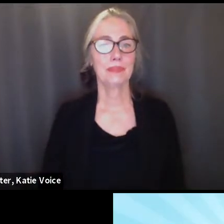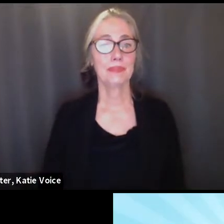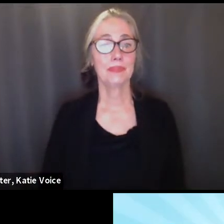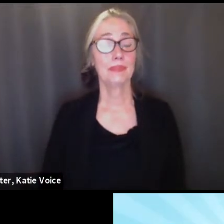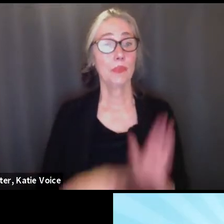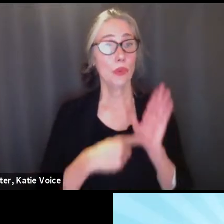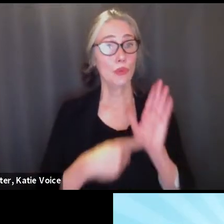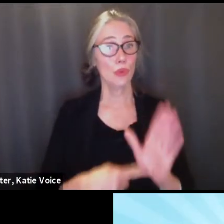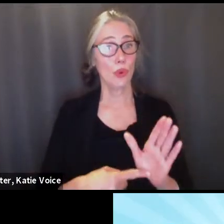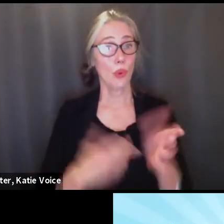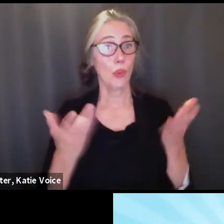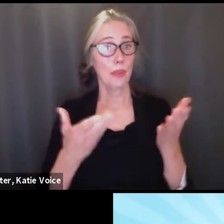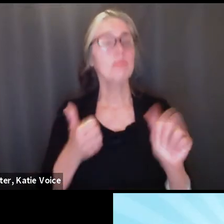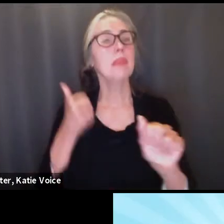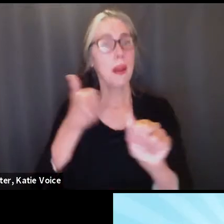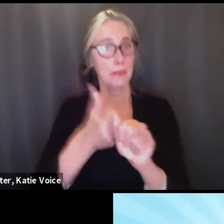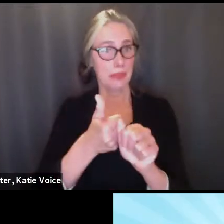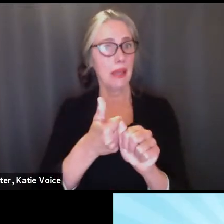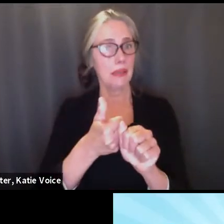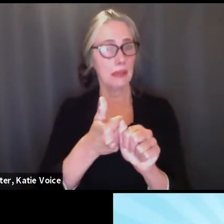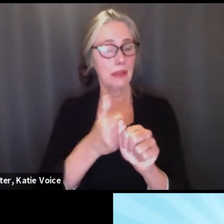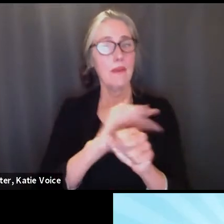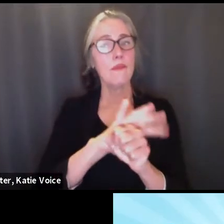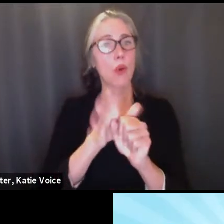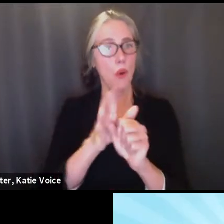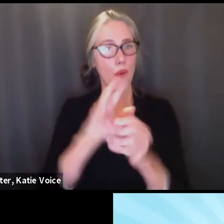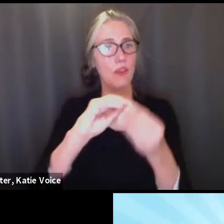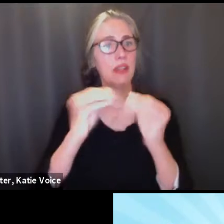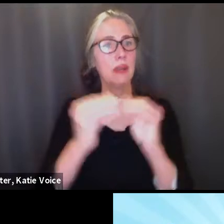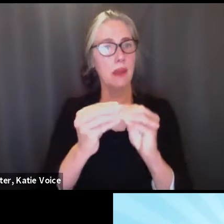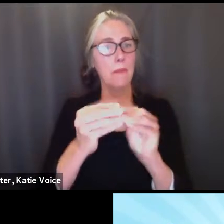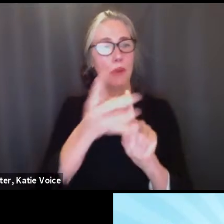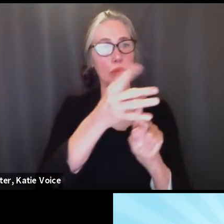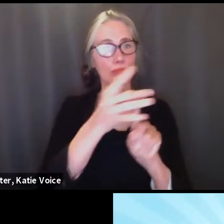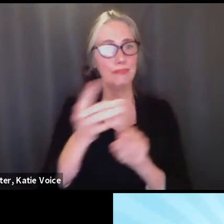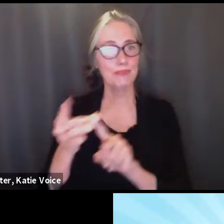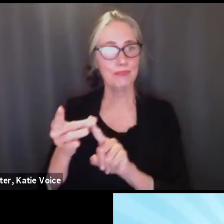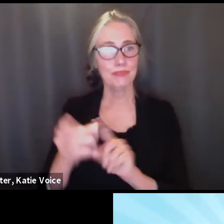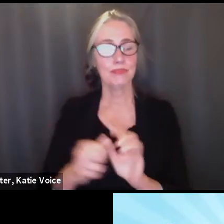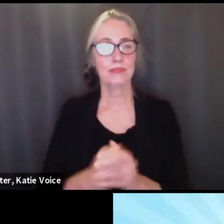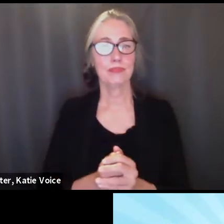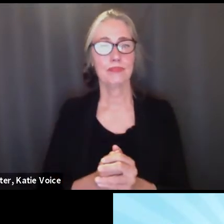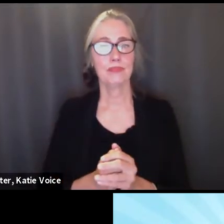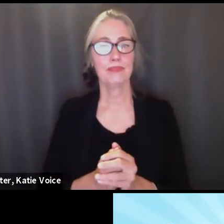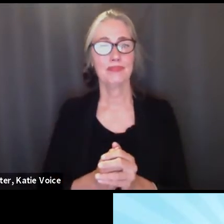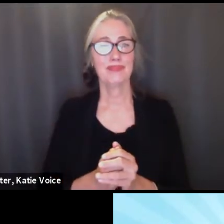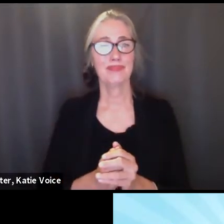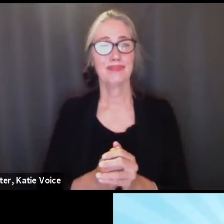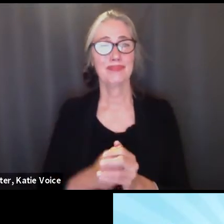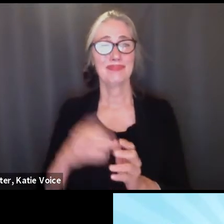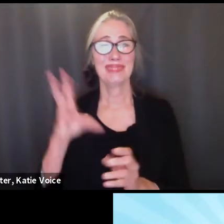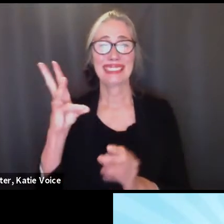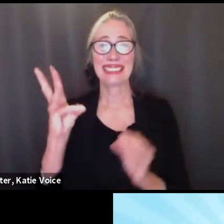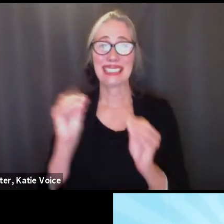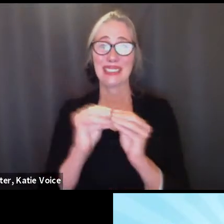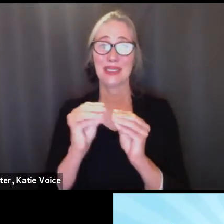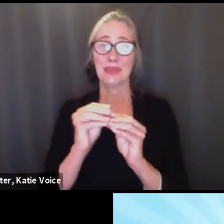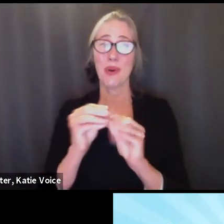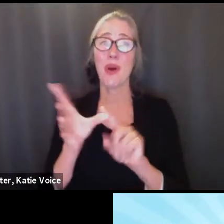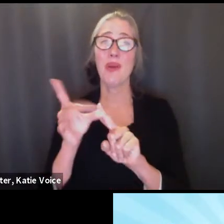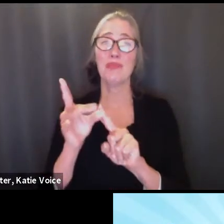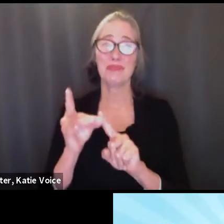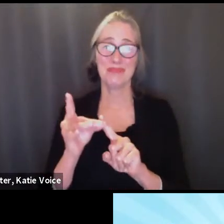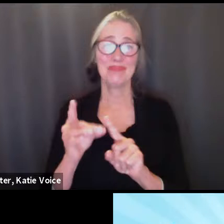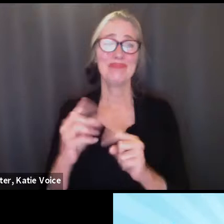update on our COVID case rate. We have had 6 additional reported cases since